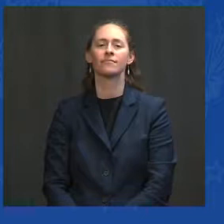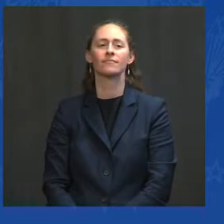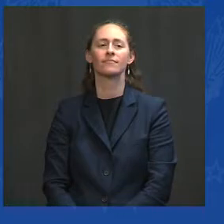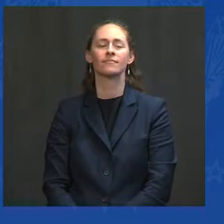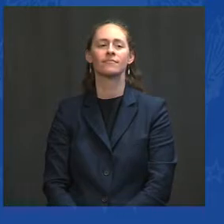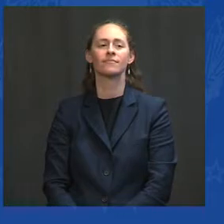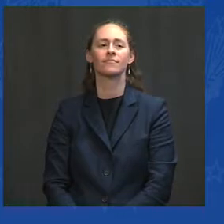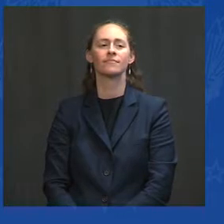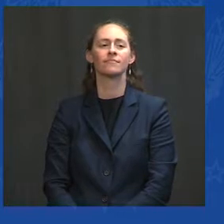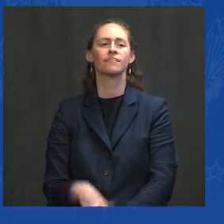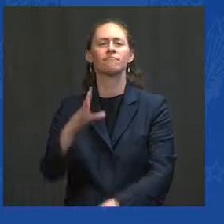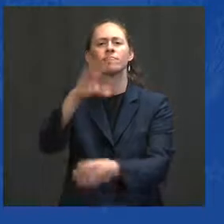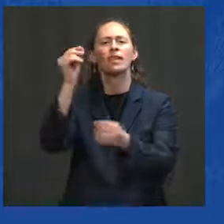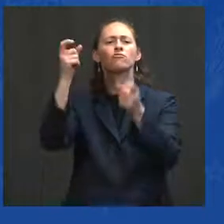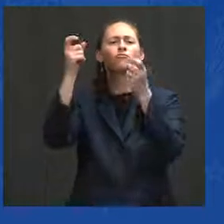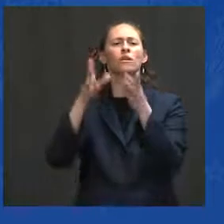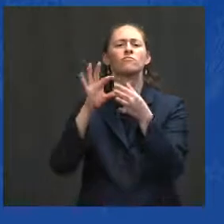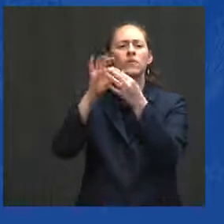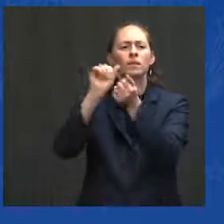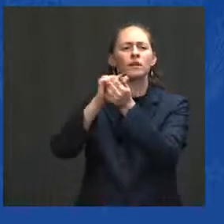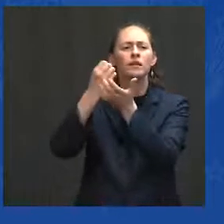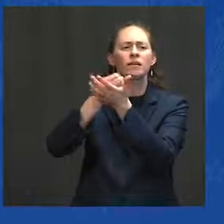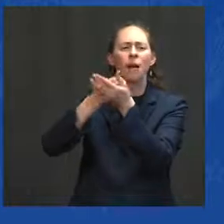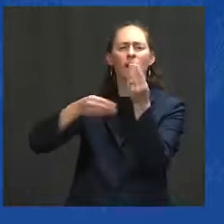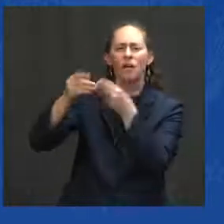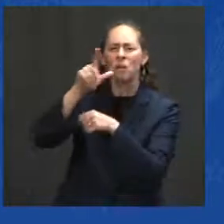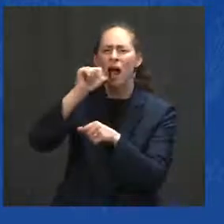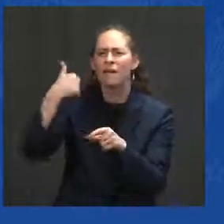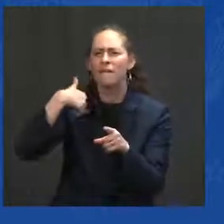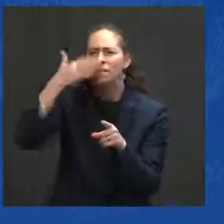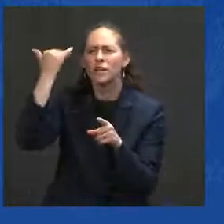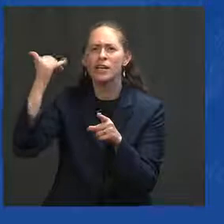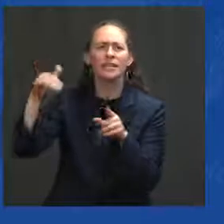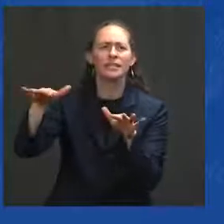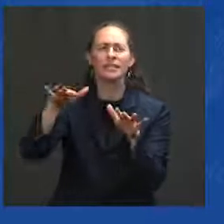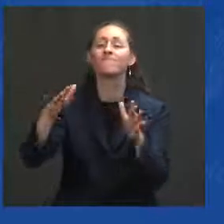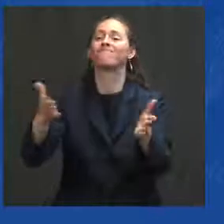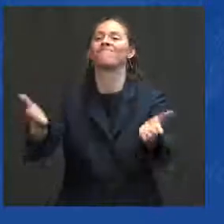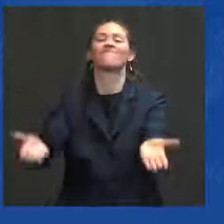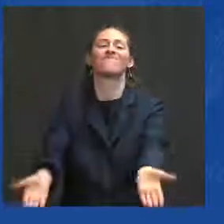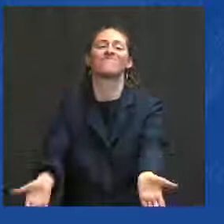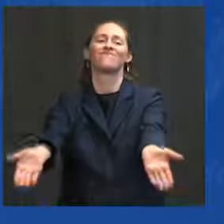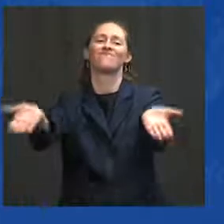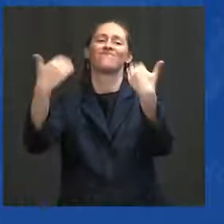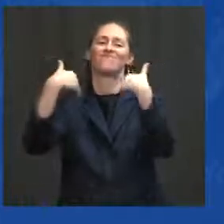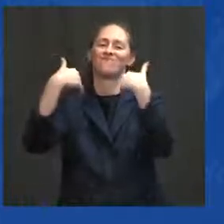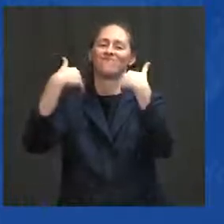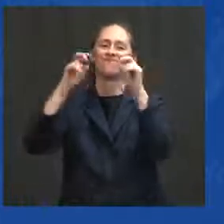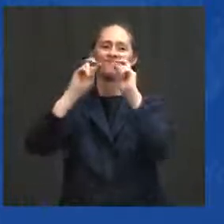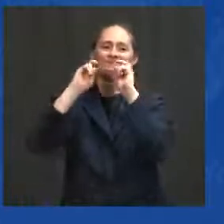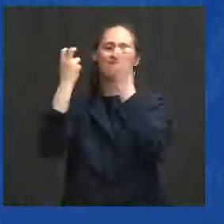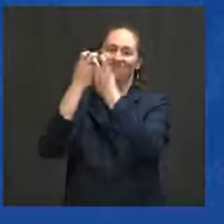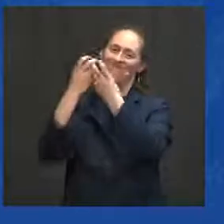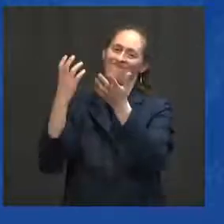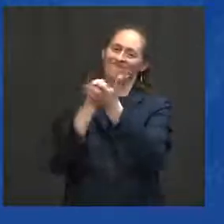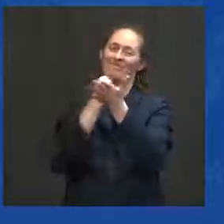Council. Am I leaving anybody out? Anyway, come on up. This may be the first cabinet meeting we've had.